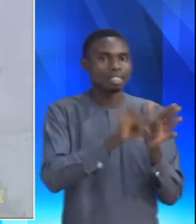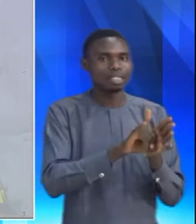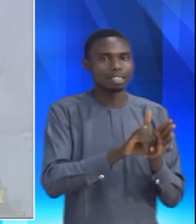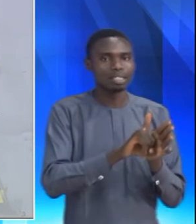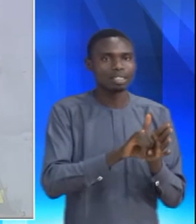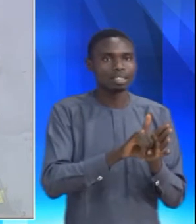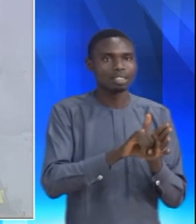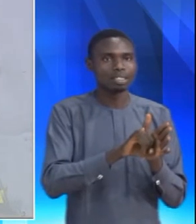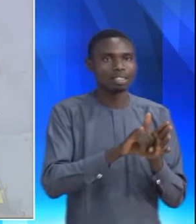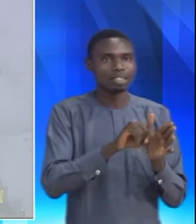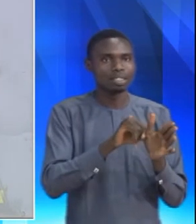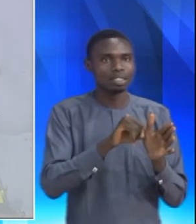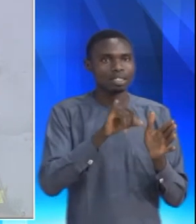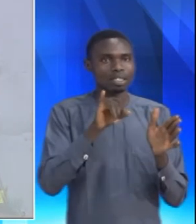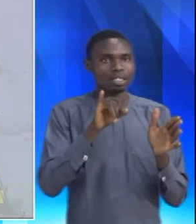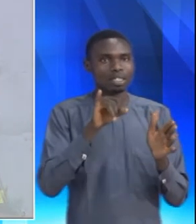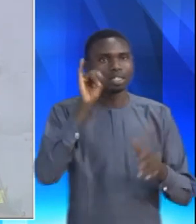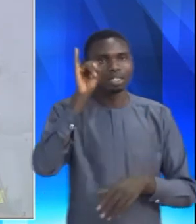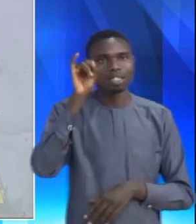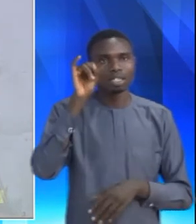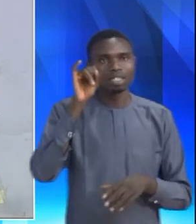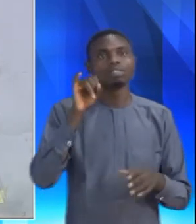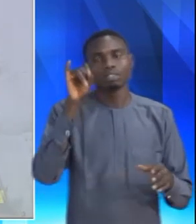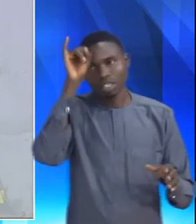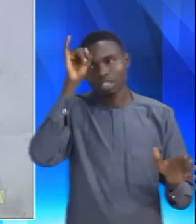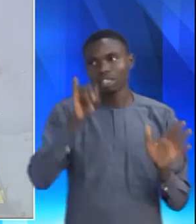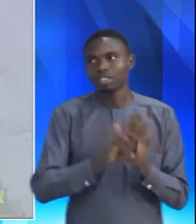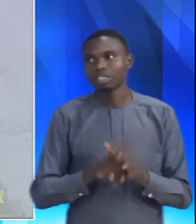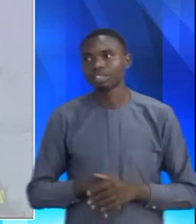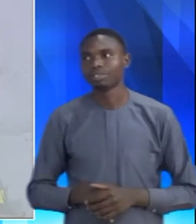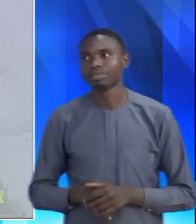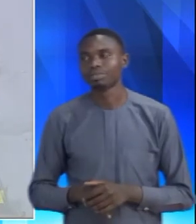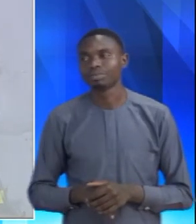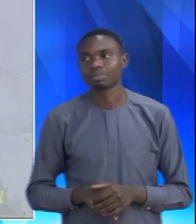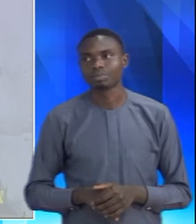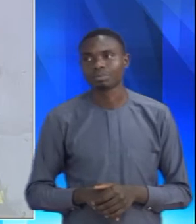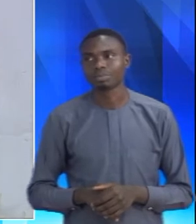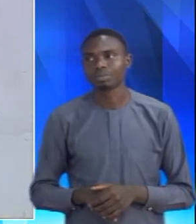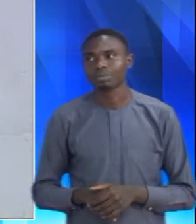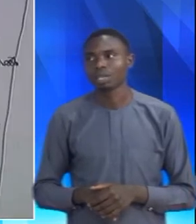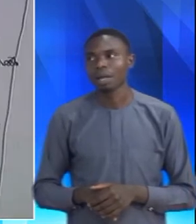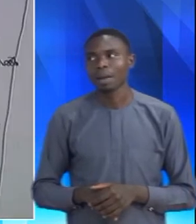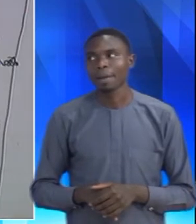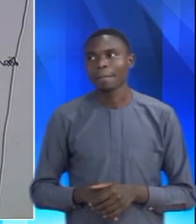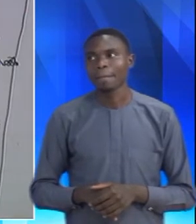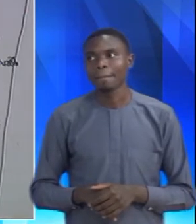is not a crime for you to ask about your parents if you are writing to your brother at home, or you